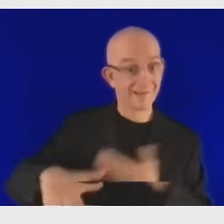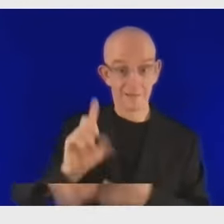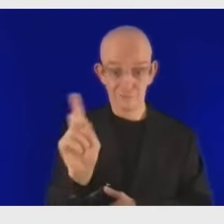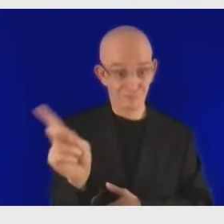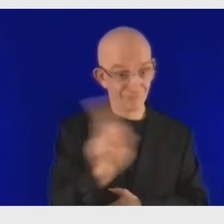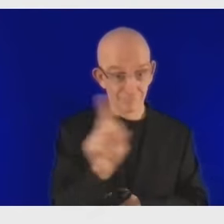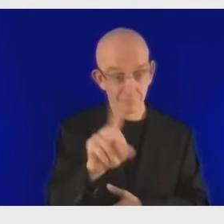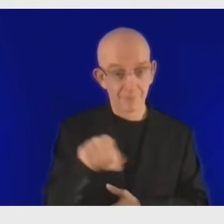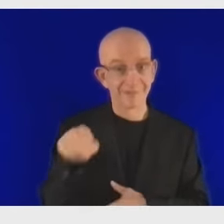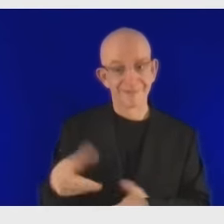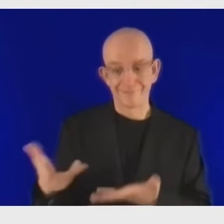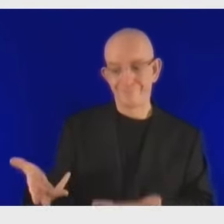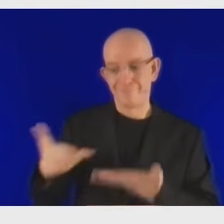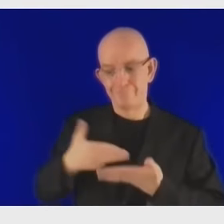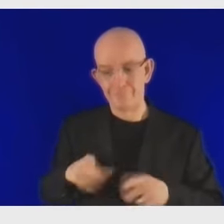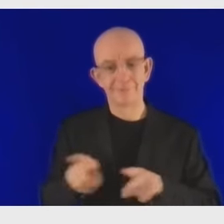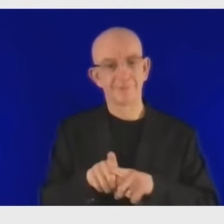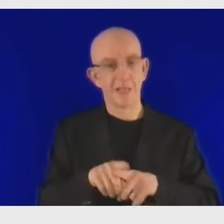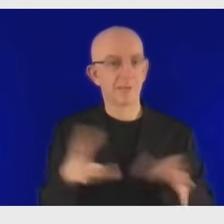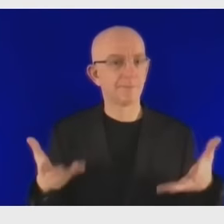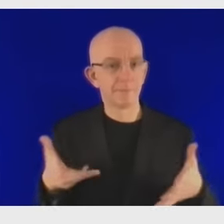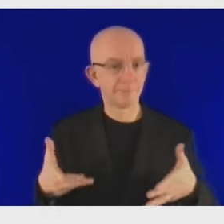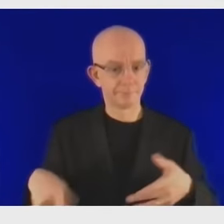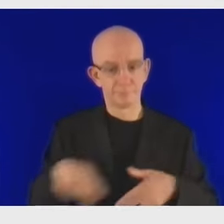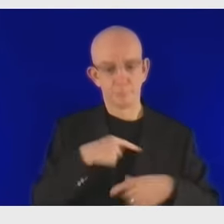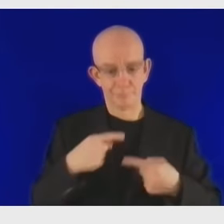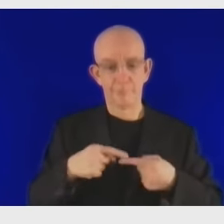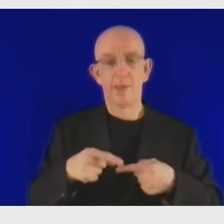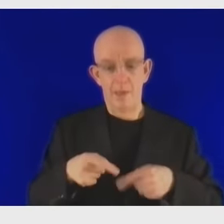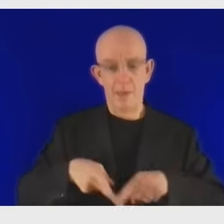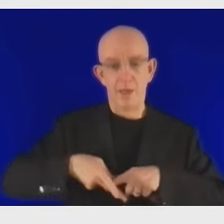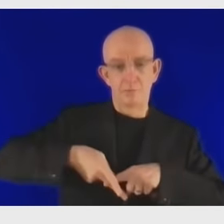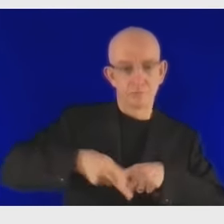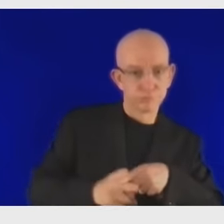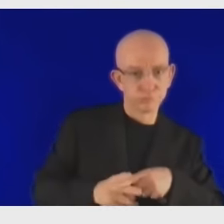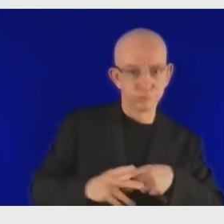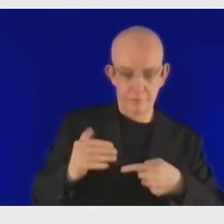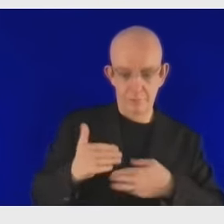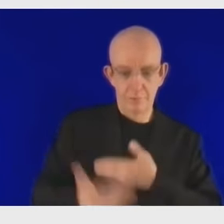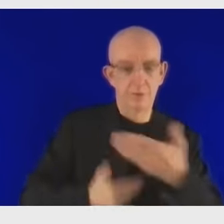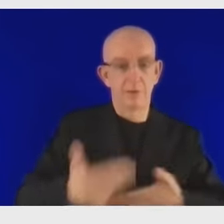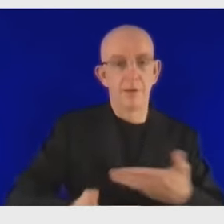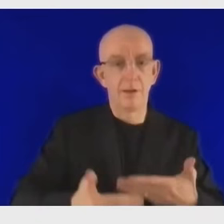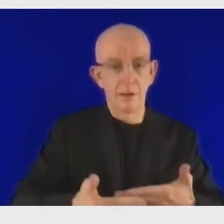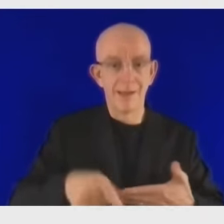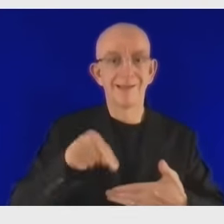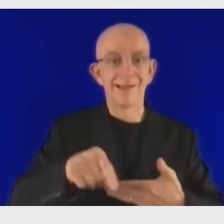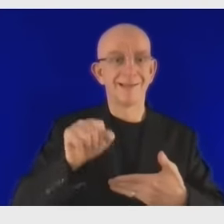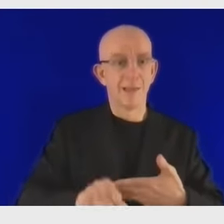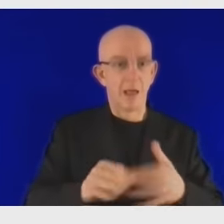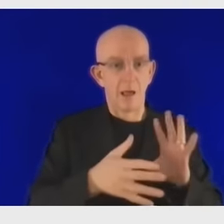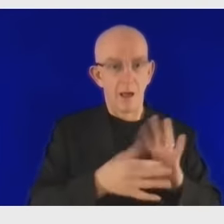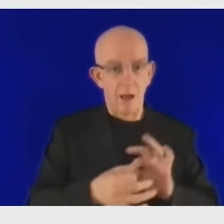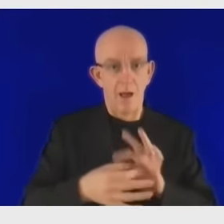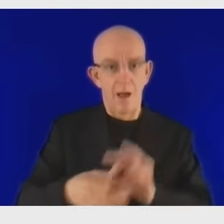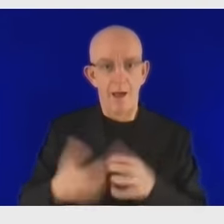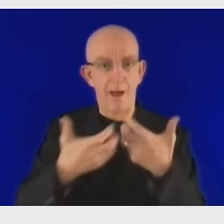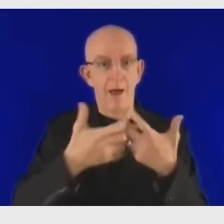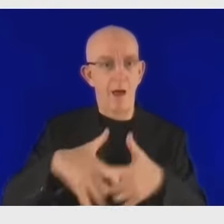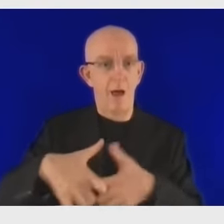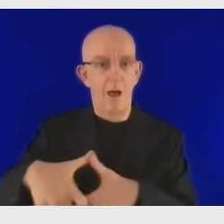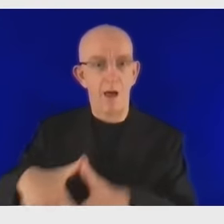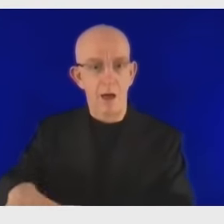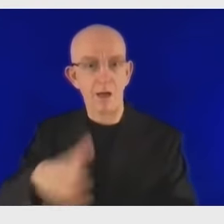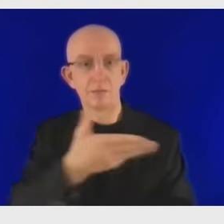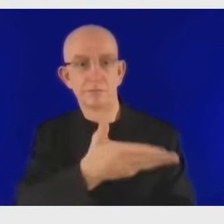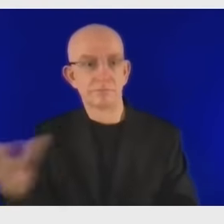look forward, how the government, how the societies need to look forward and rethink and reimagine a better future. But